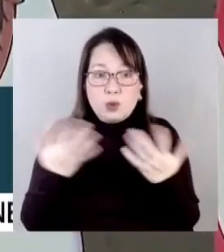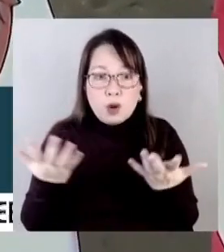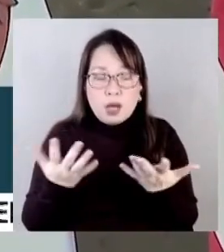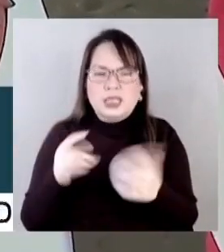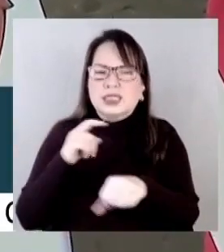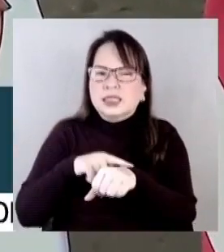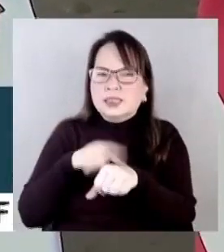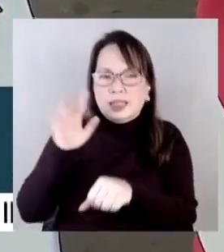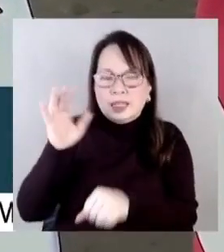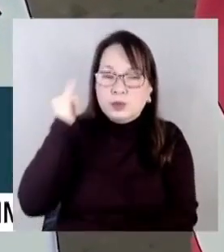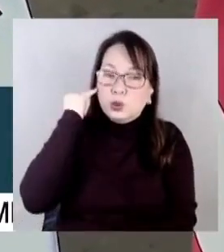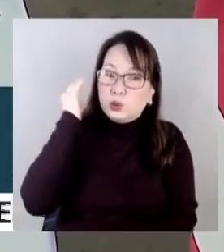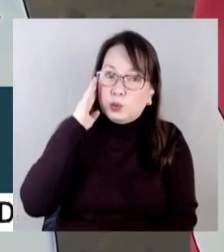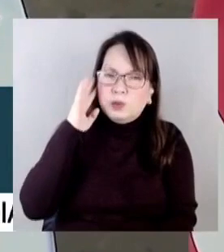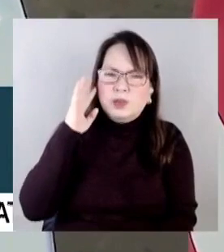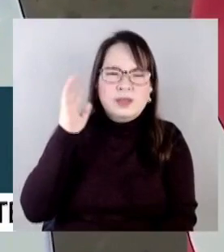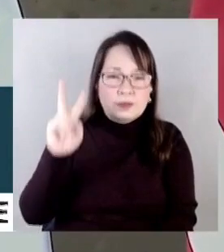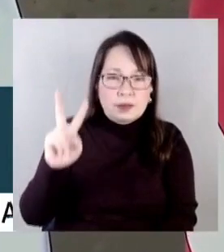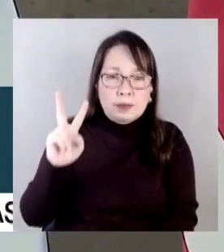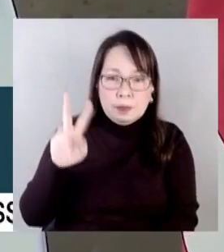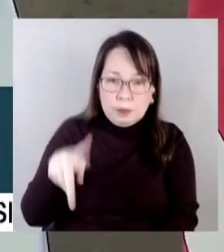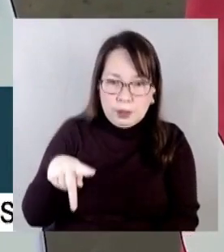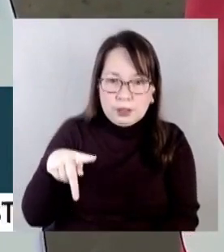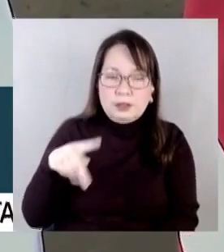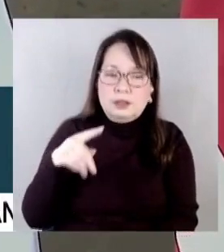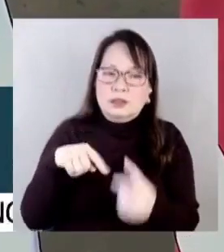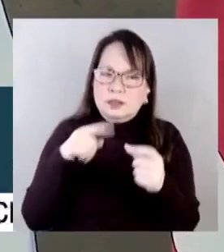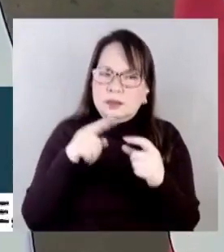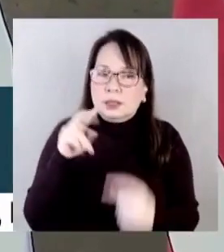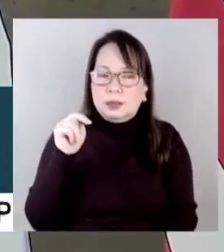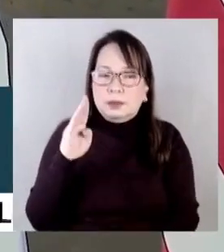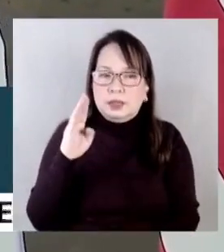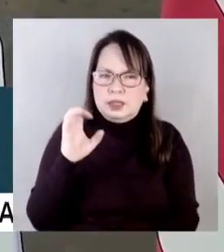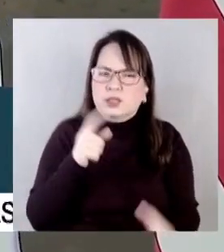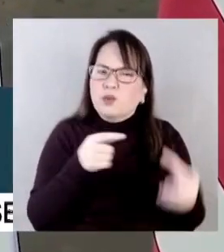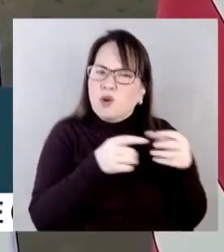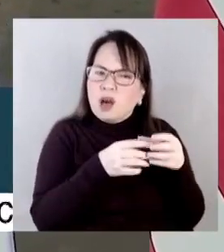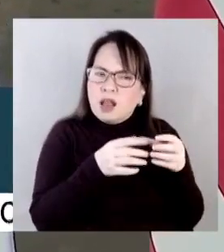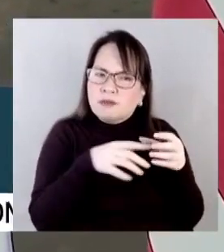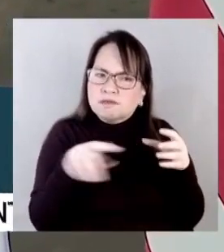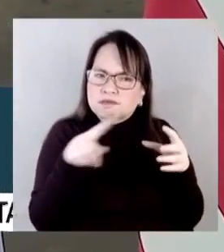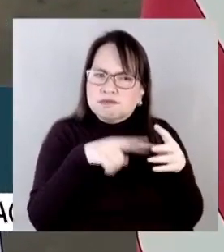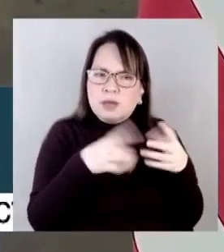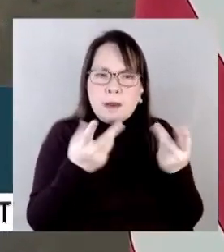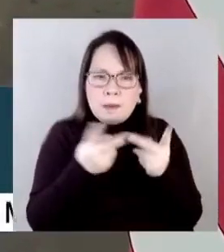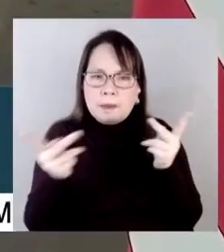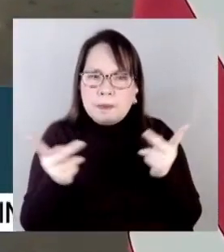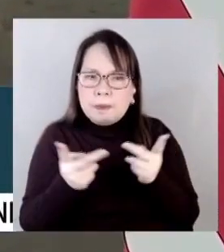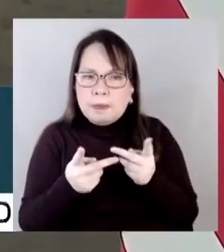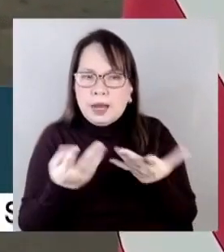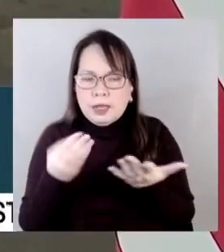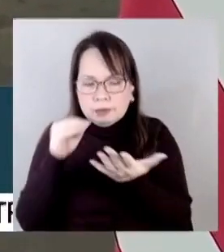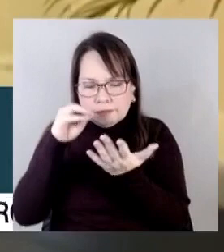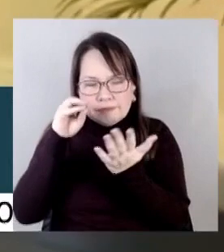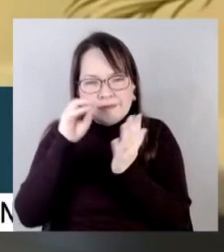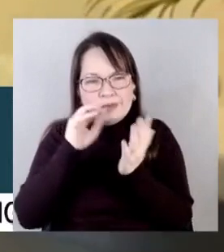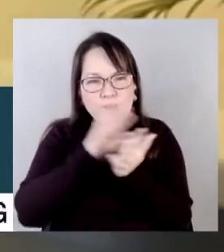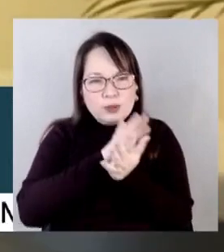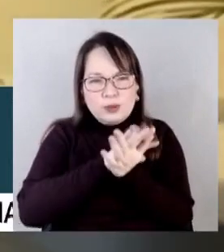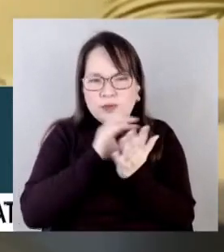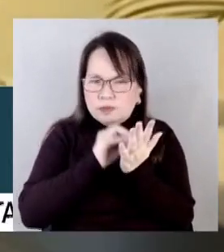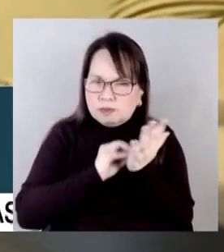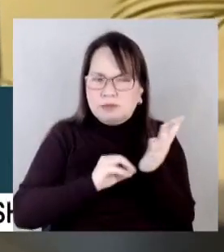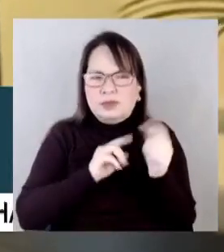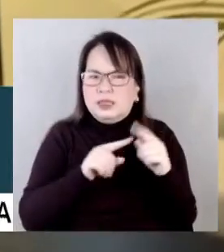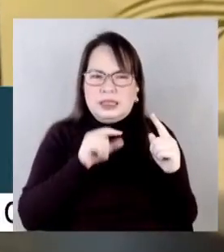as vice president. According to NBC News, the classification level and precise location of this batch of documents were not immediately